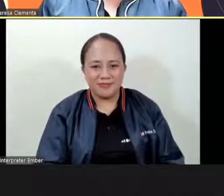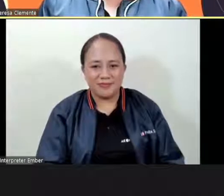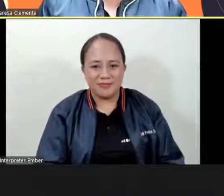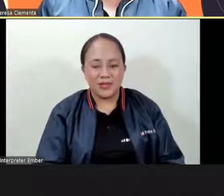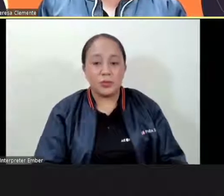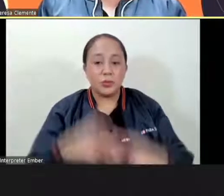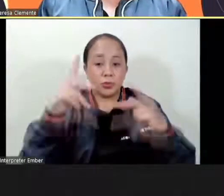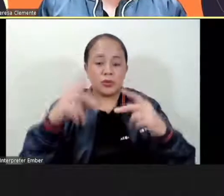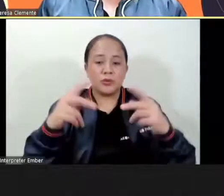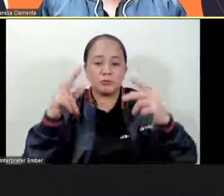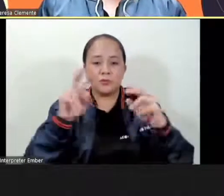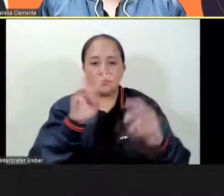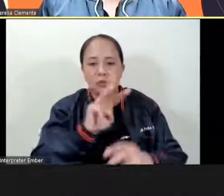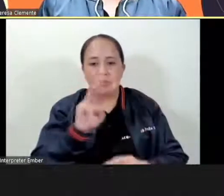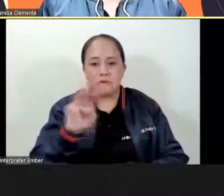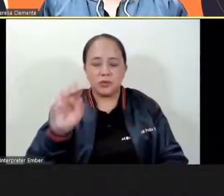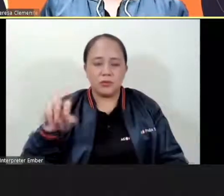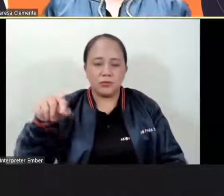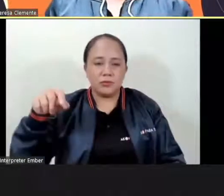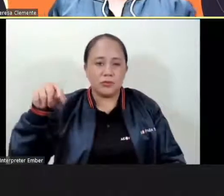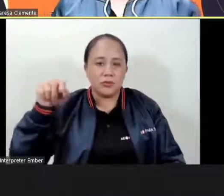is